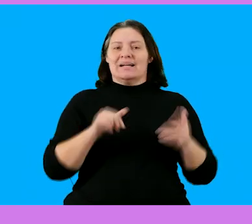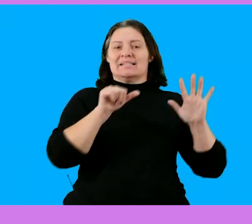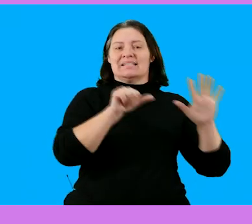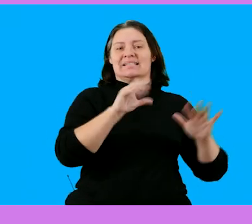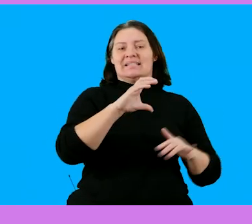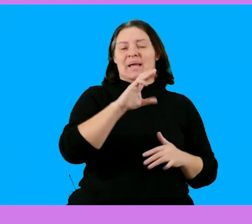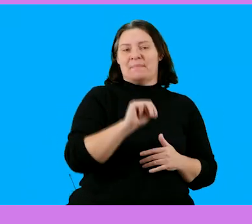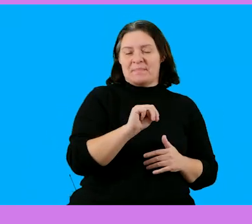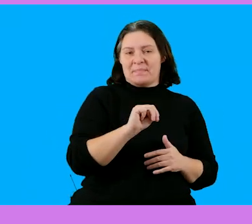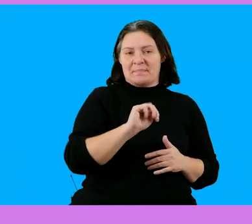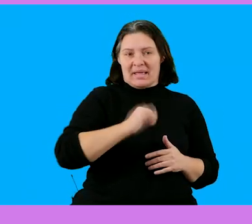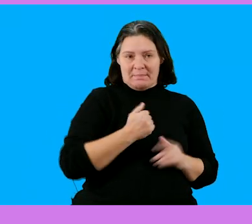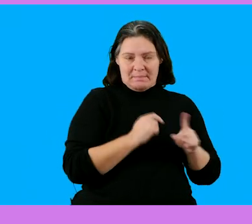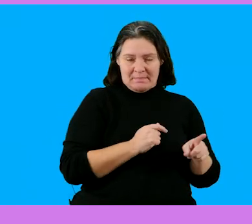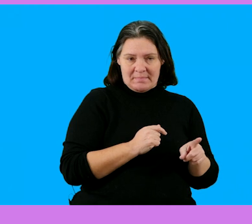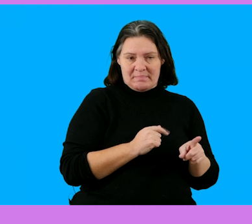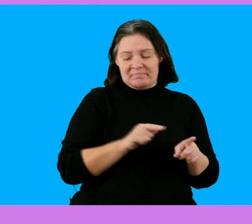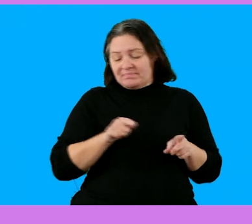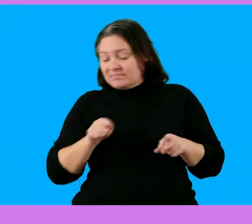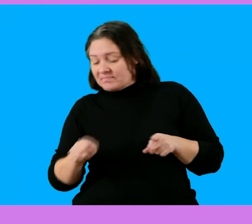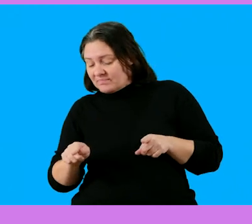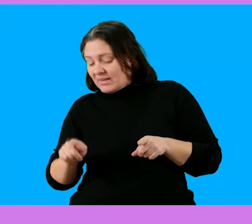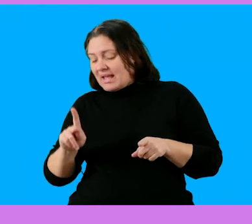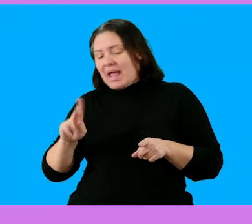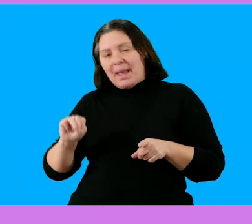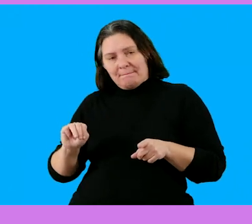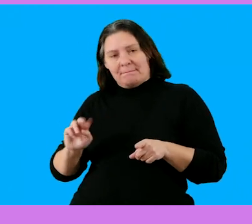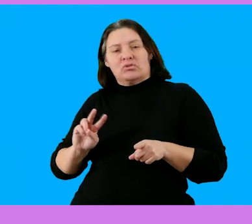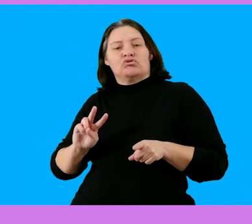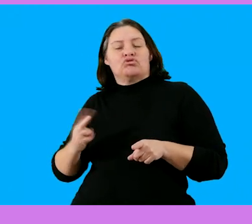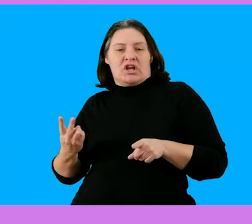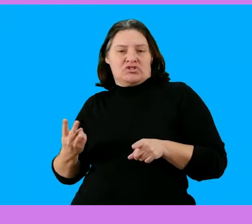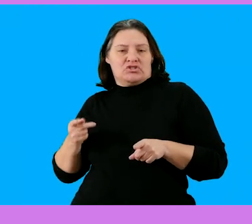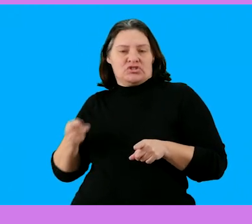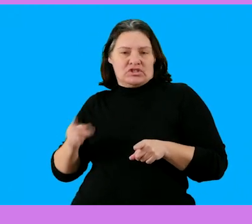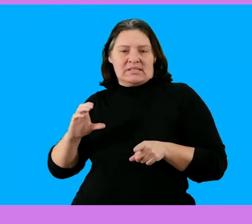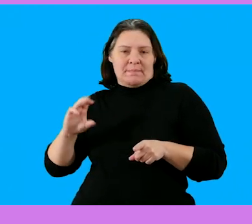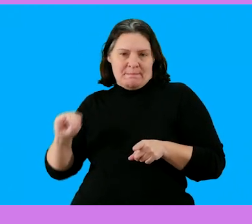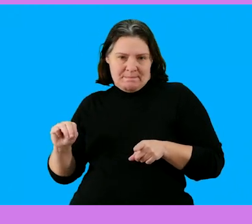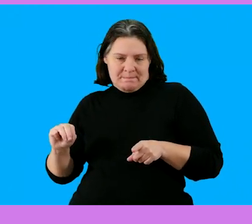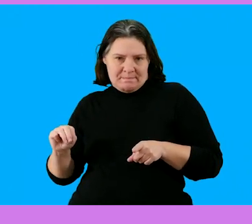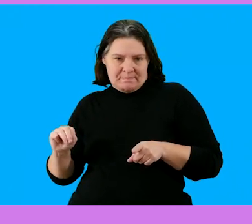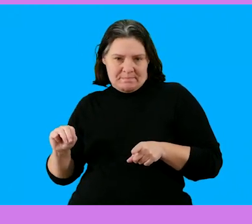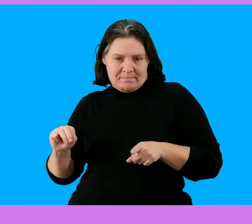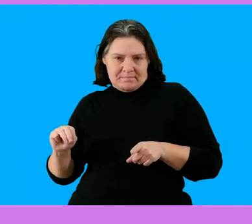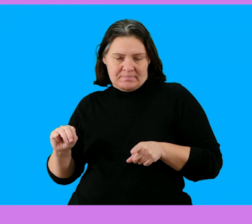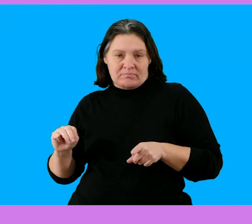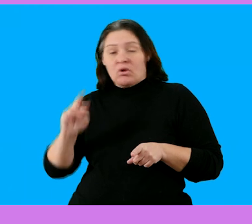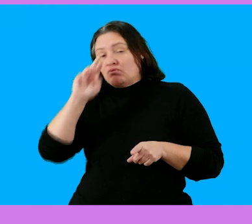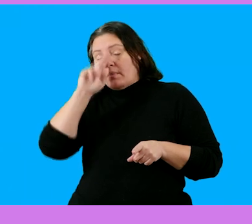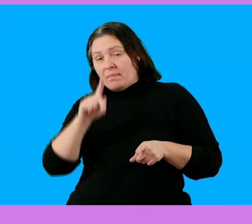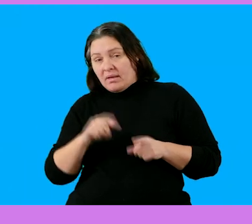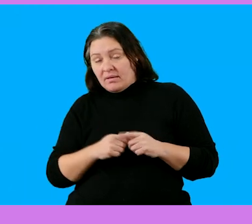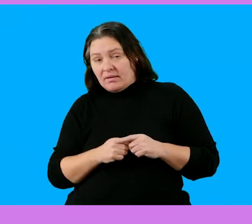6 centimeters. I'll convert this kilometers here into centimeters as well.